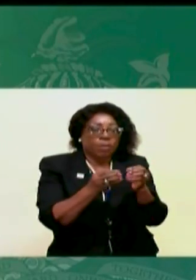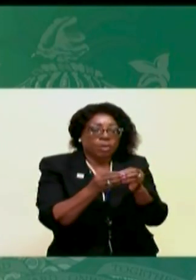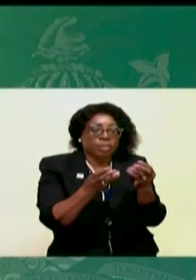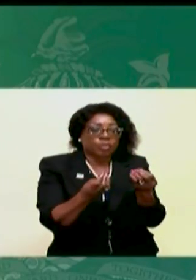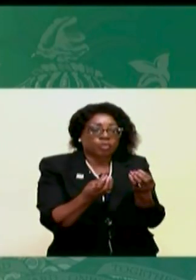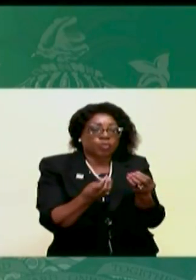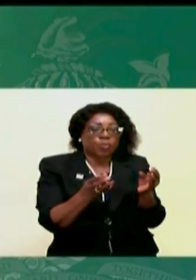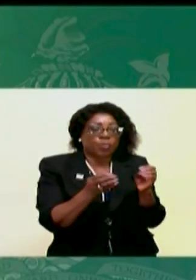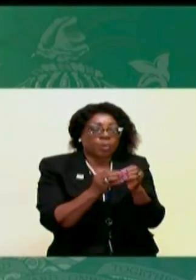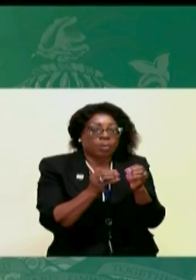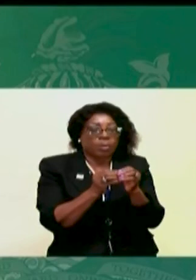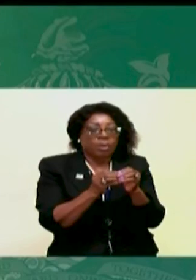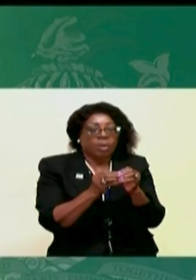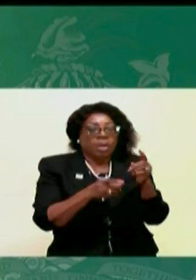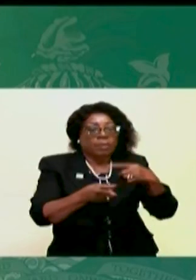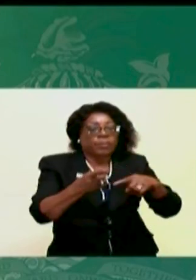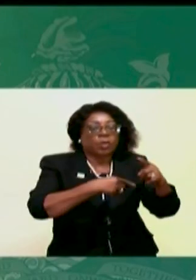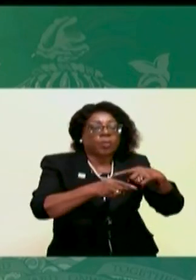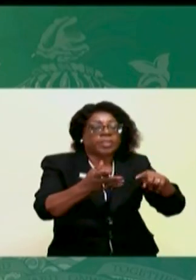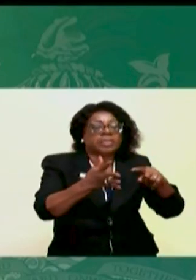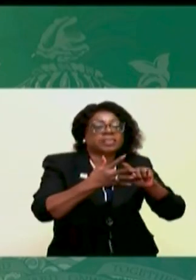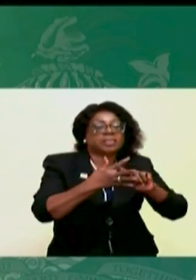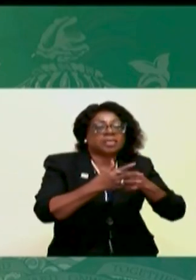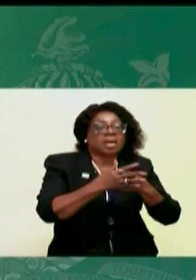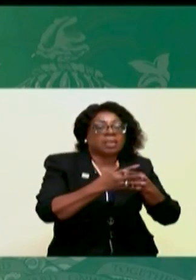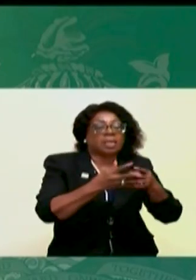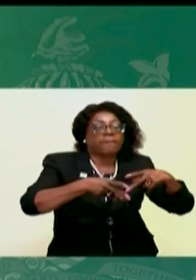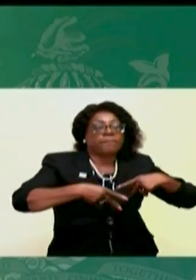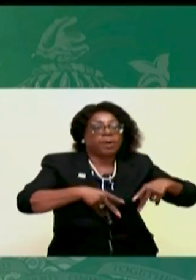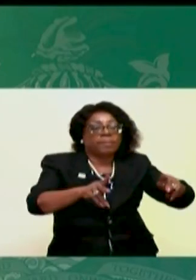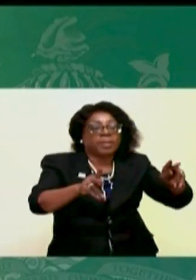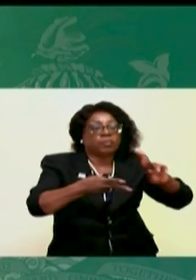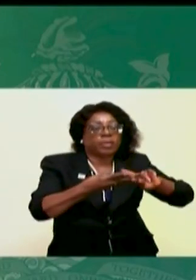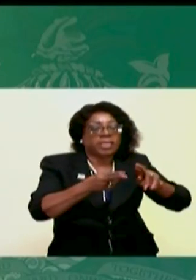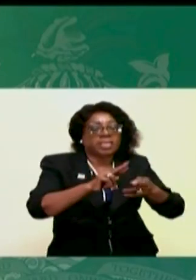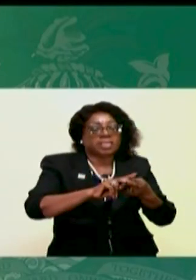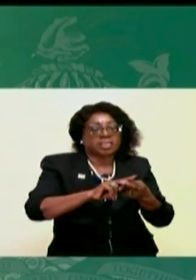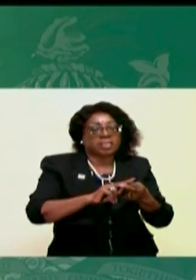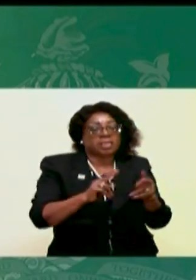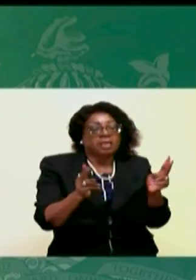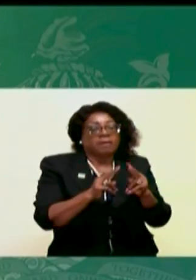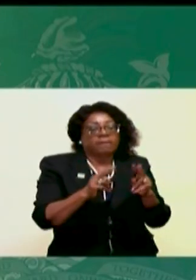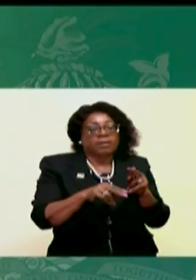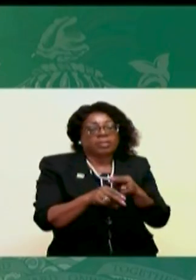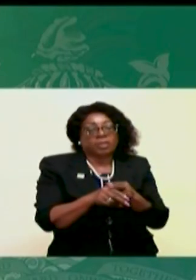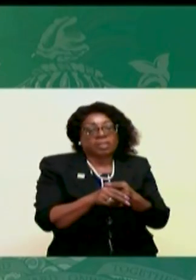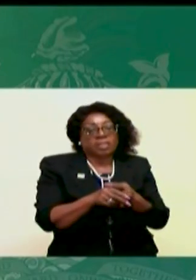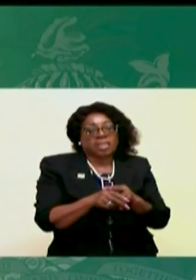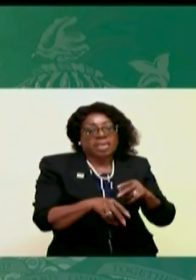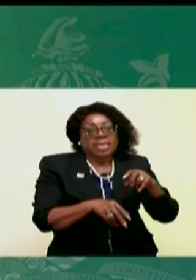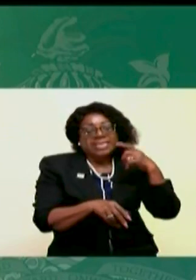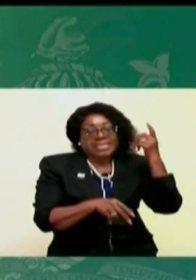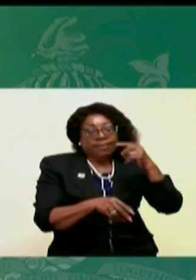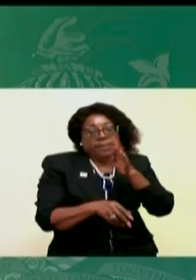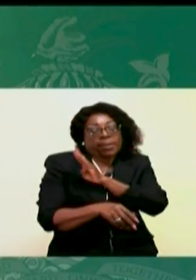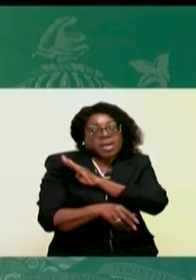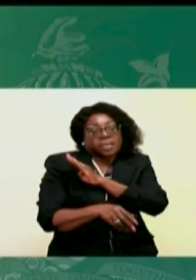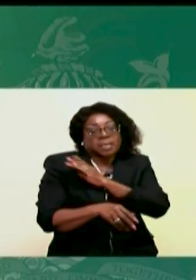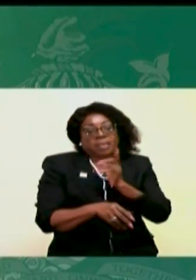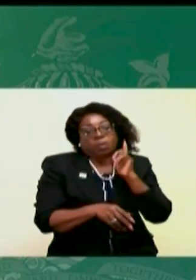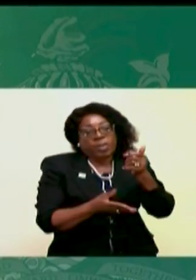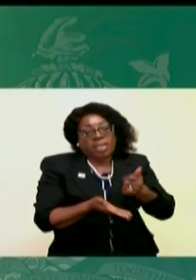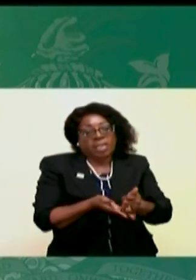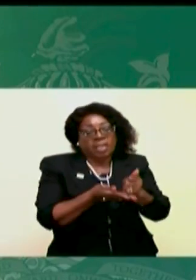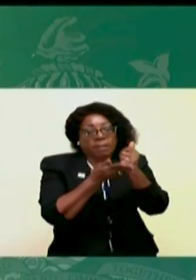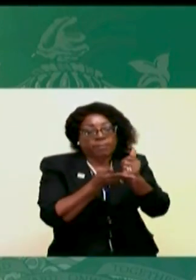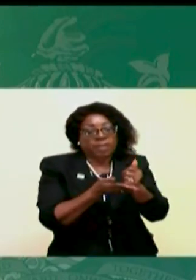work. And we are going to start our public relations program very shortly. Debbie Bartlett has been brought in to assist us in the work, and Debbie